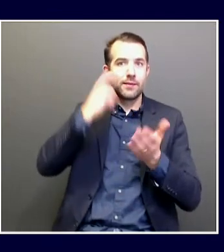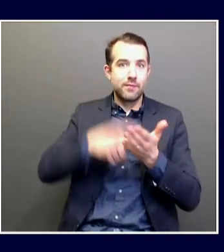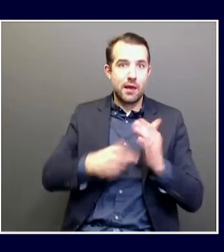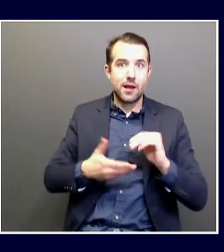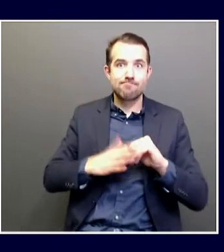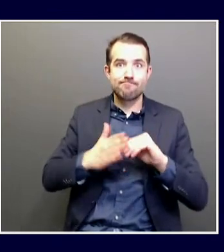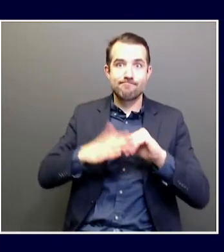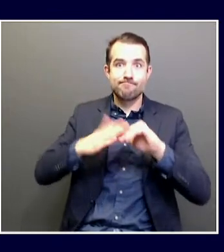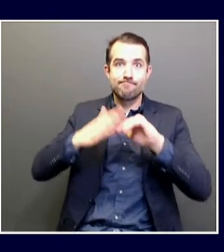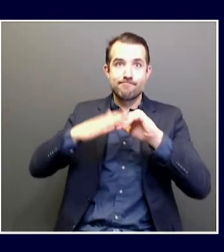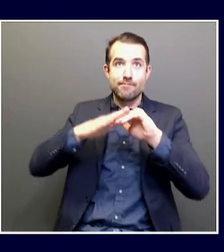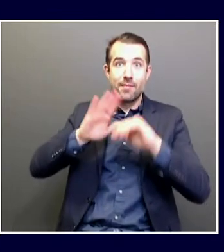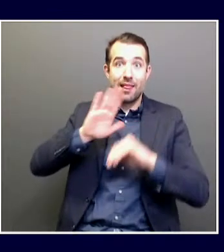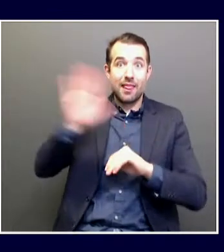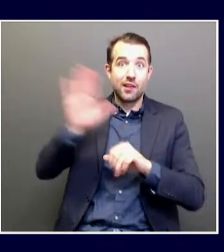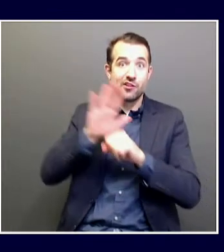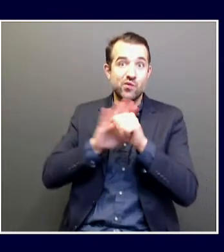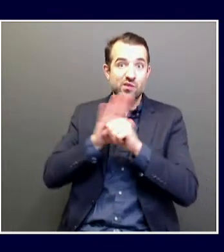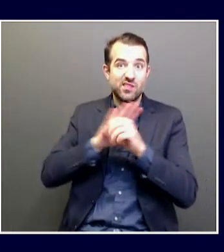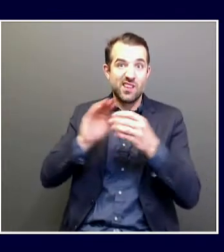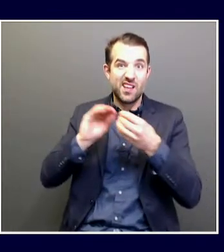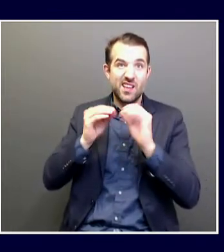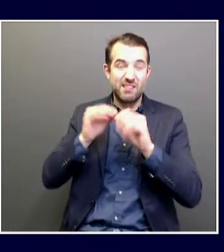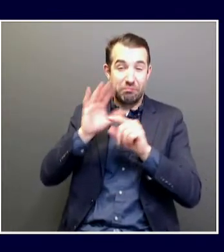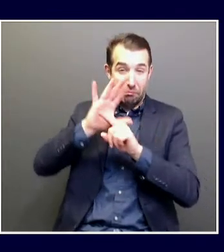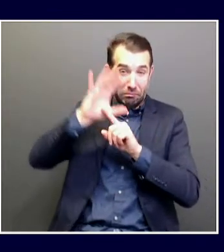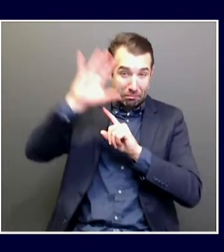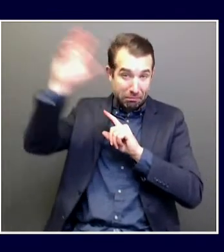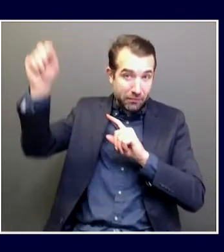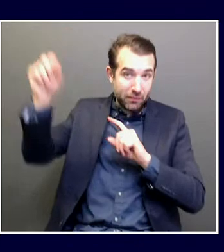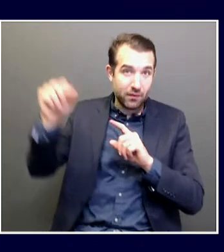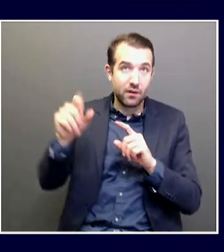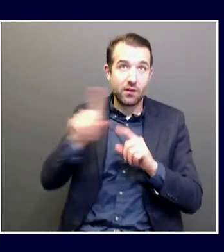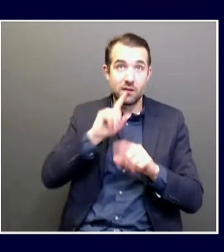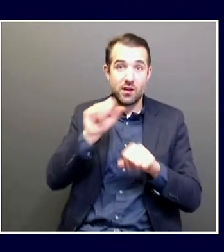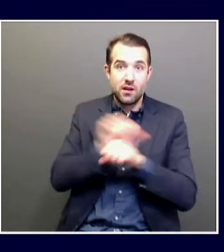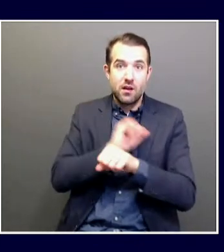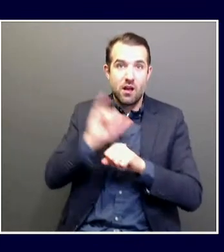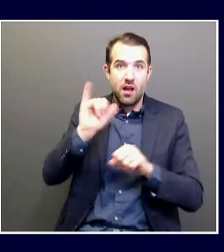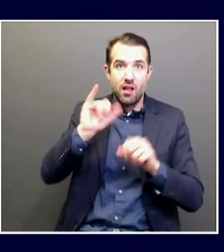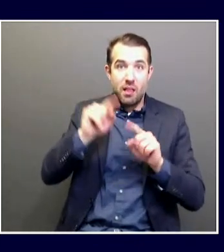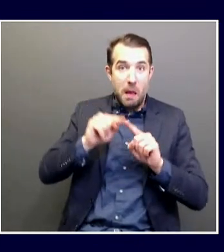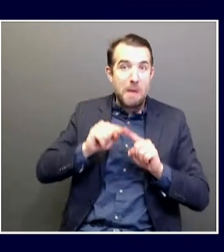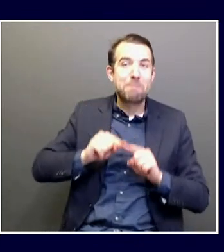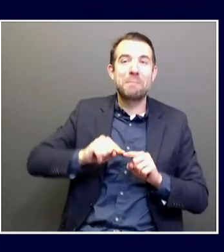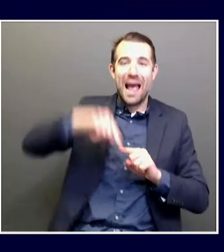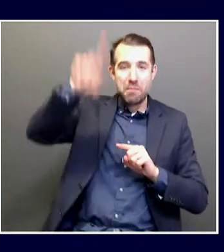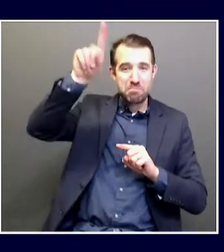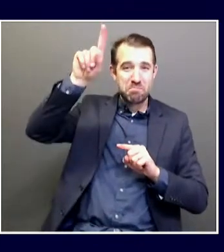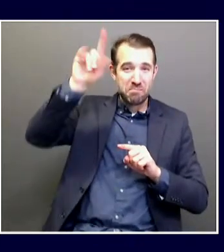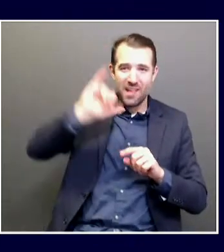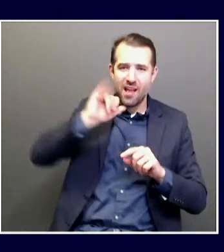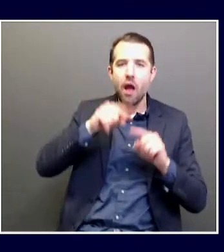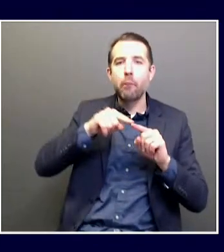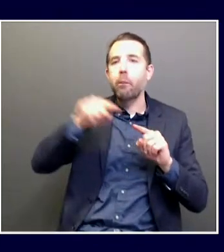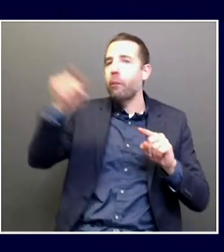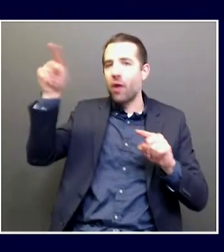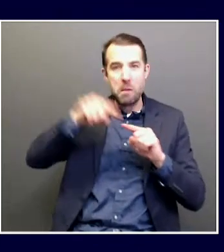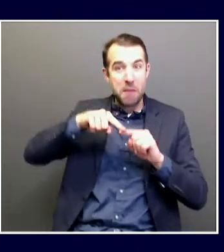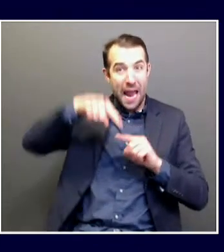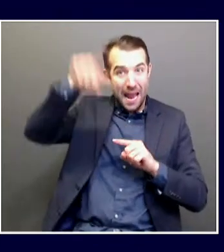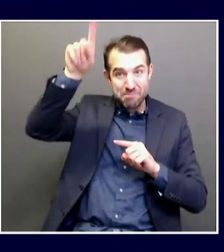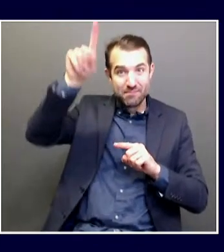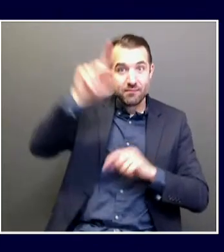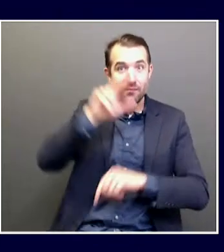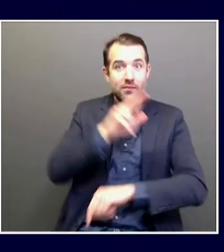of those, the growth charts look like vertical lines in some respects. Hospitalizations have gone up a little bit,